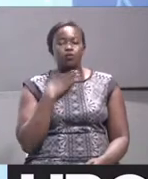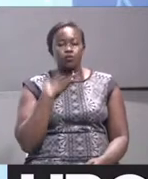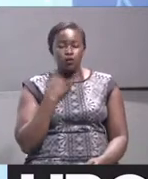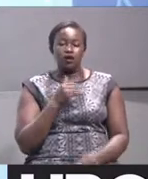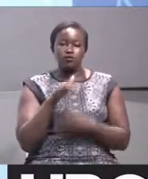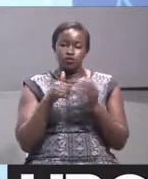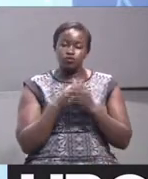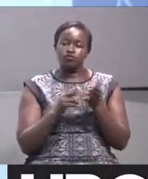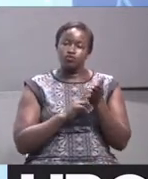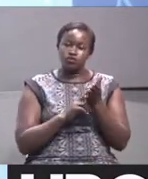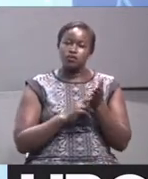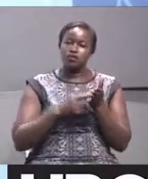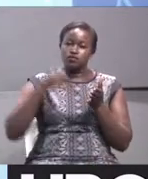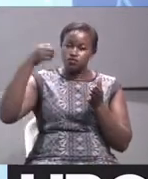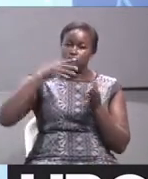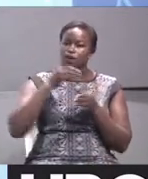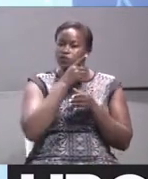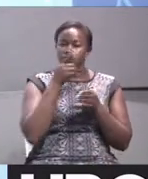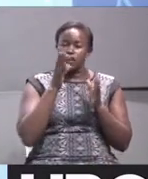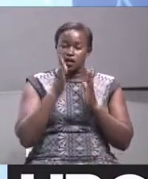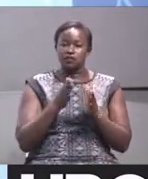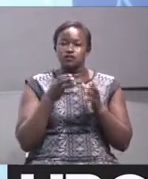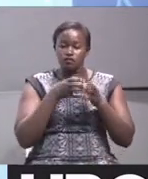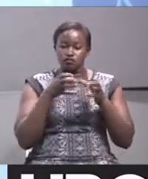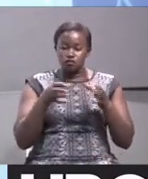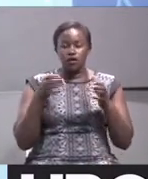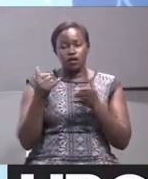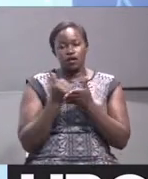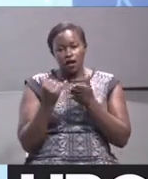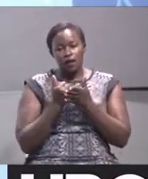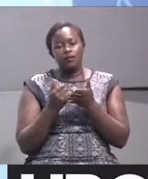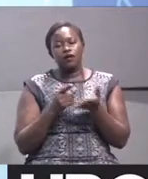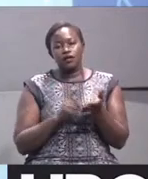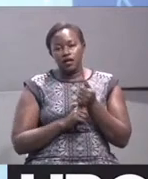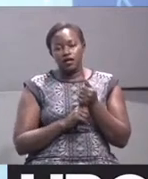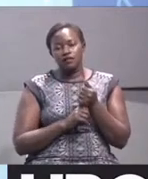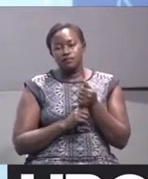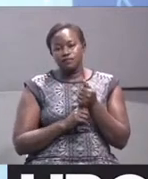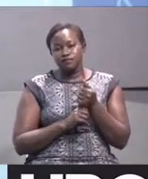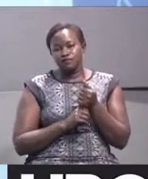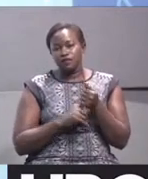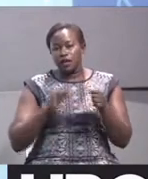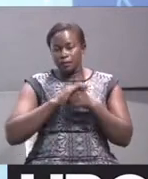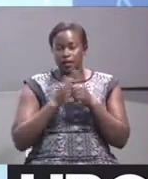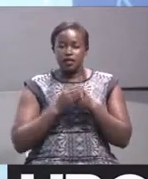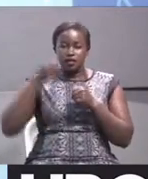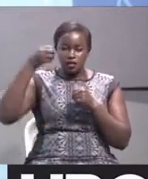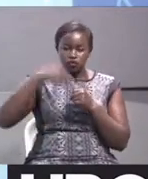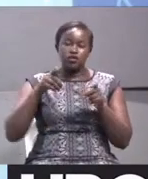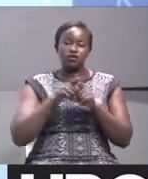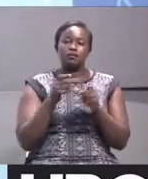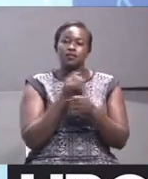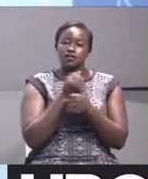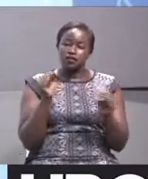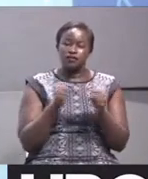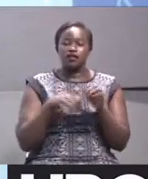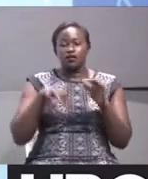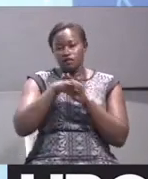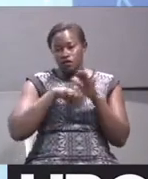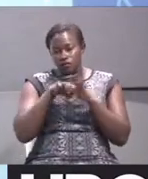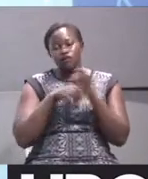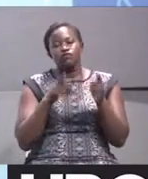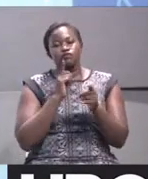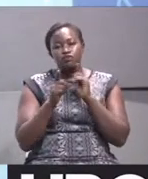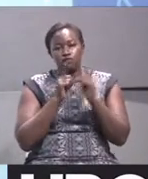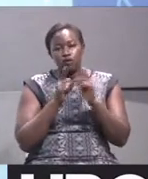and biodigesters to increase on their income, generate electricity, biogas, and save the environment. He was speaking at a